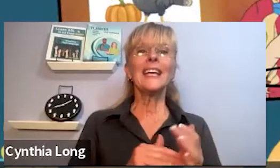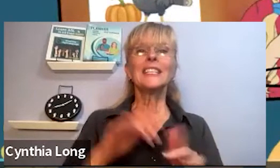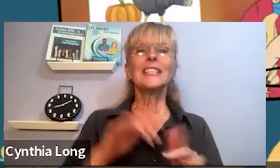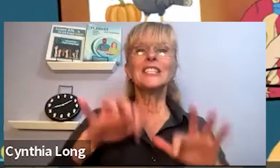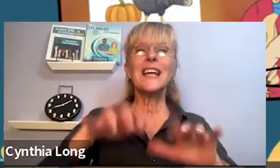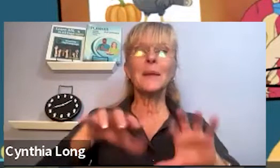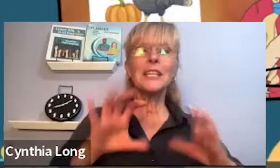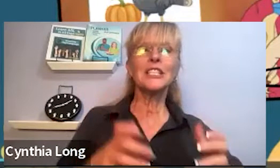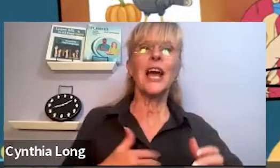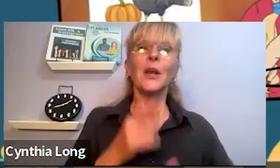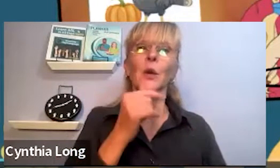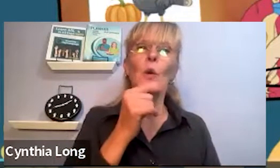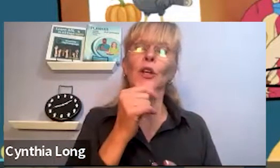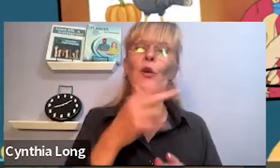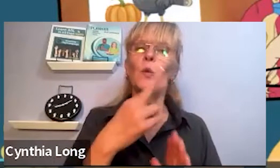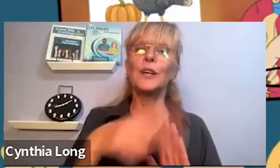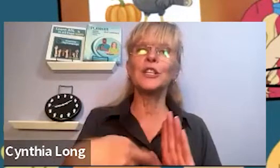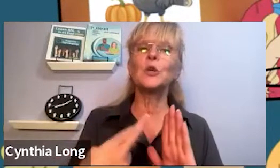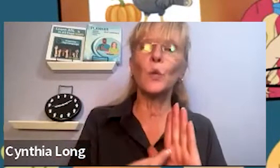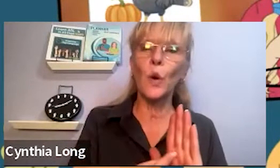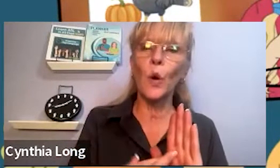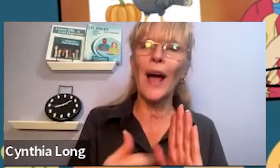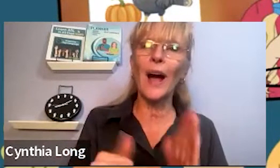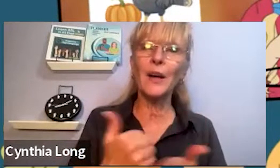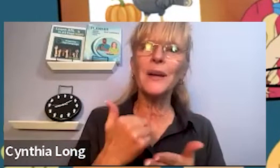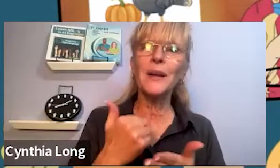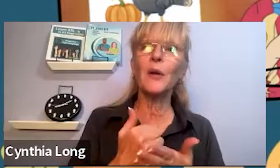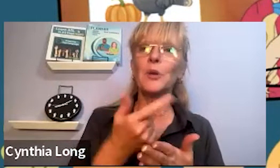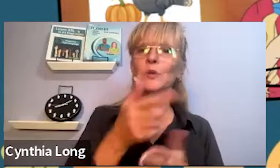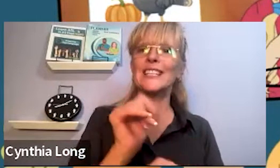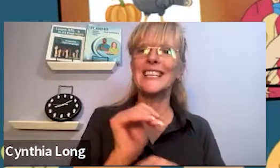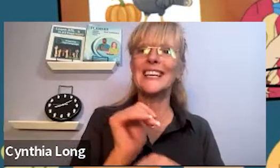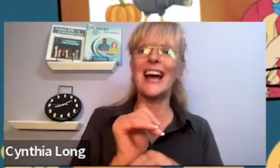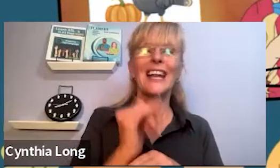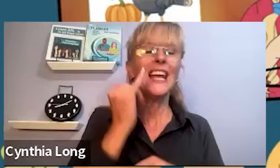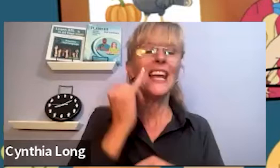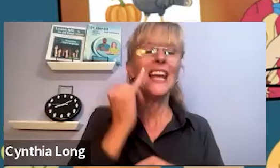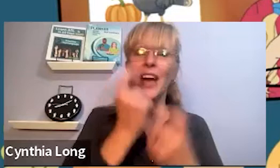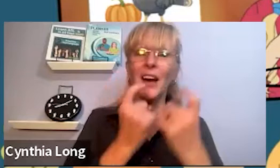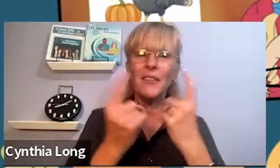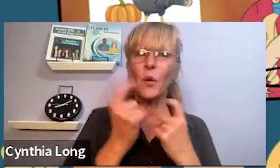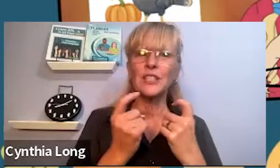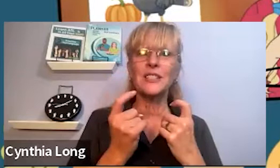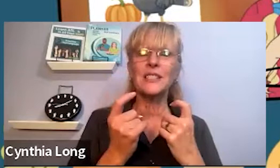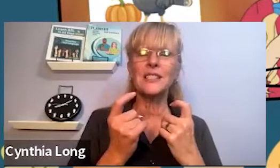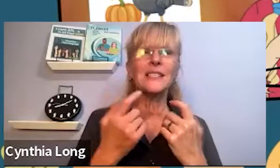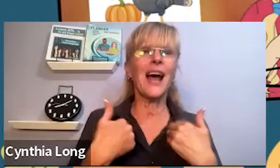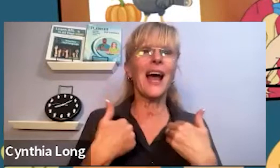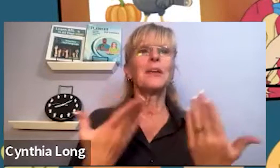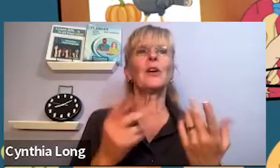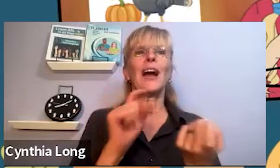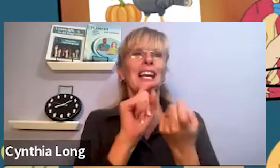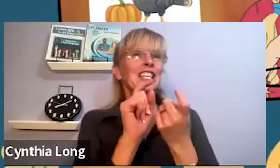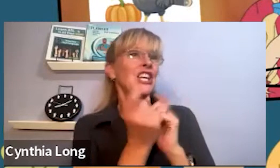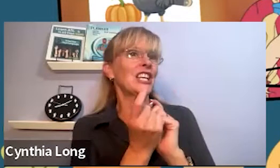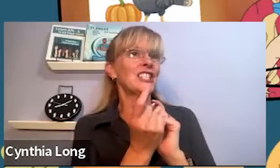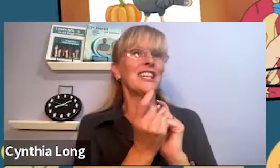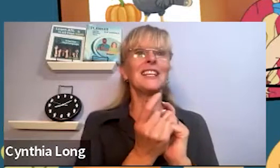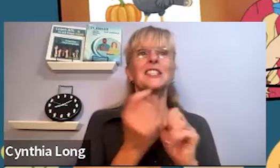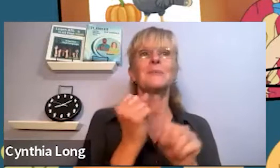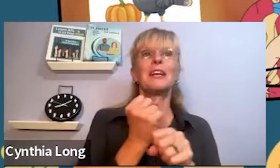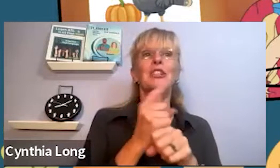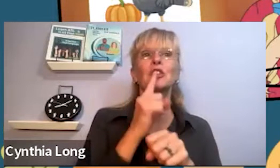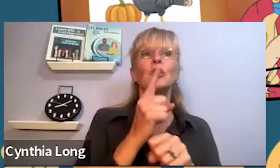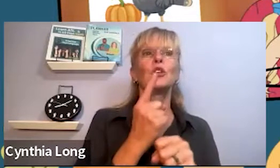Okay, and again, just type in the chat, who are you, what is your role, how can we help you tonight? If you have questions, I'm here, I can